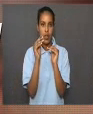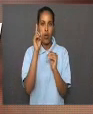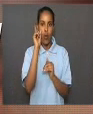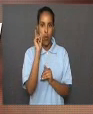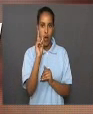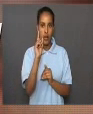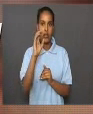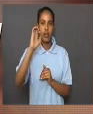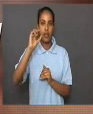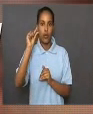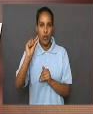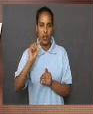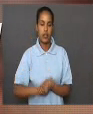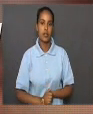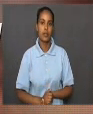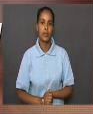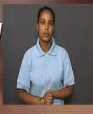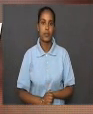1 equivalent.